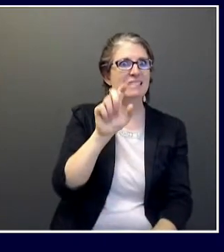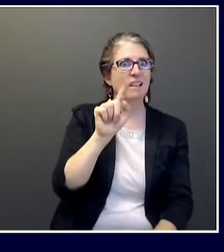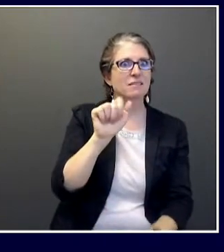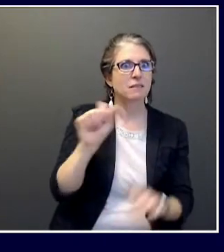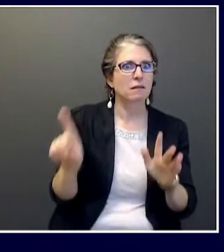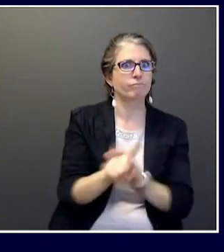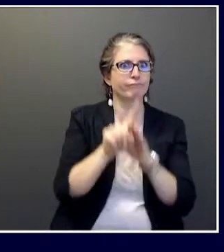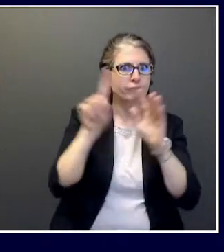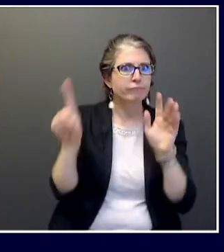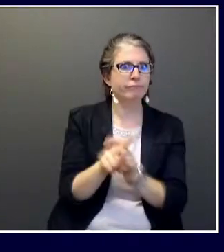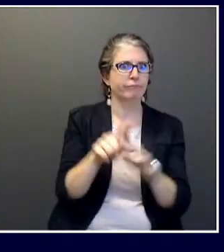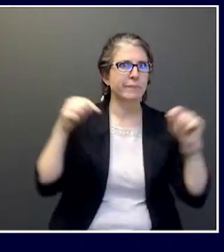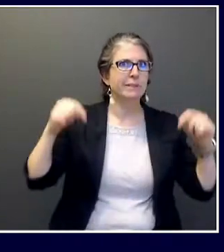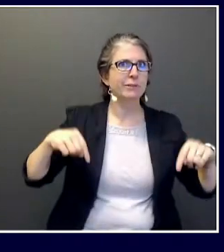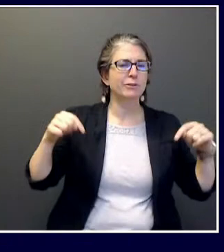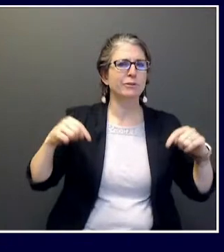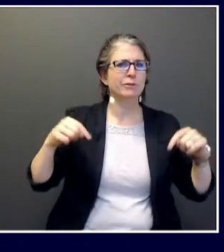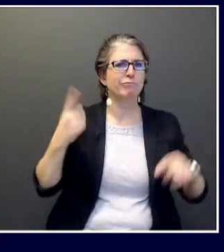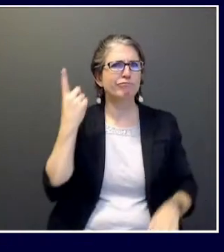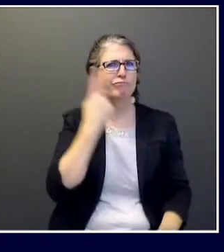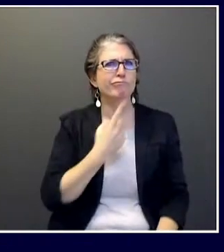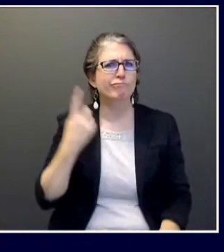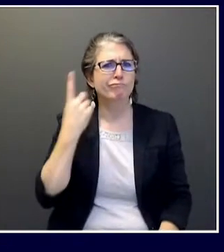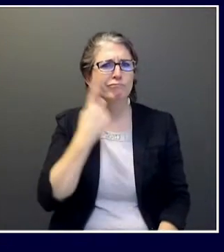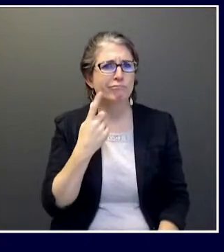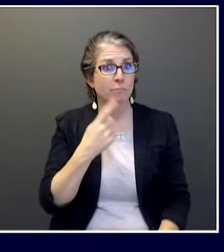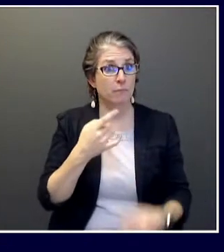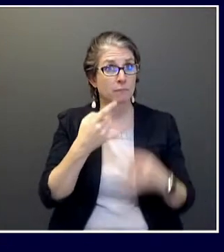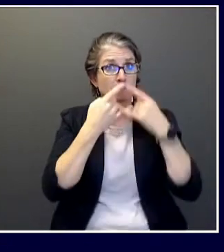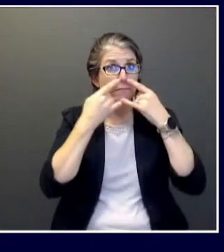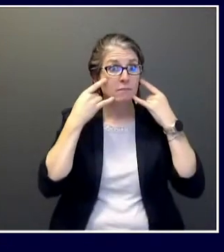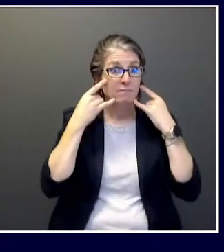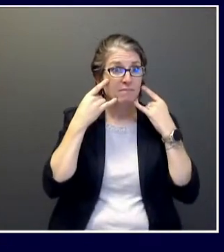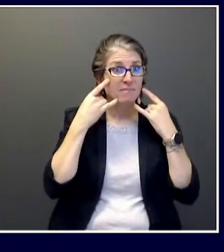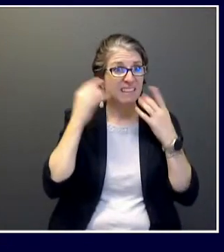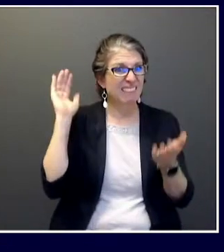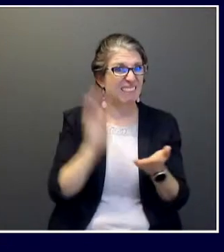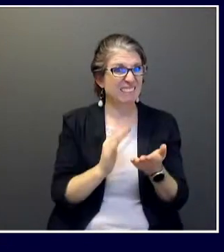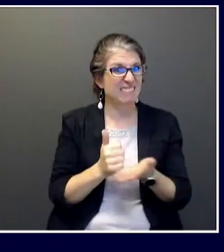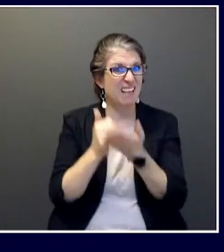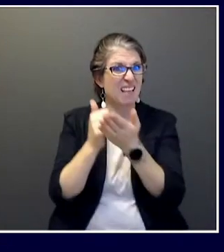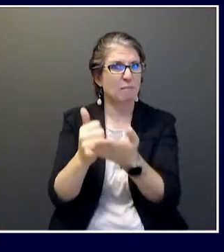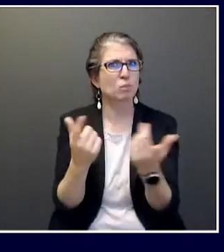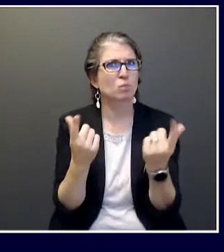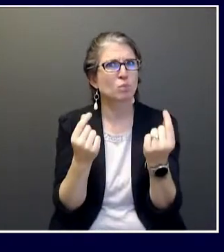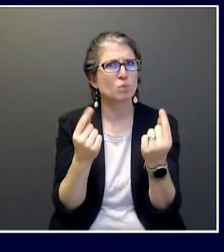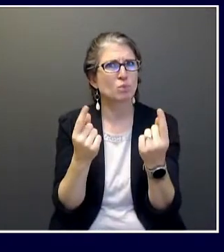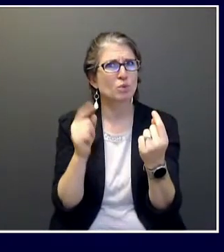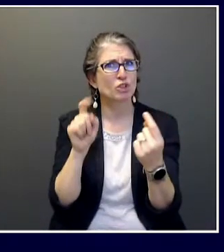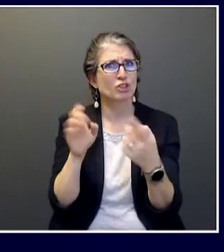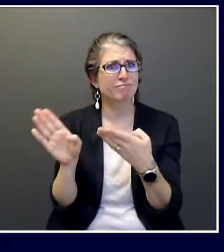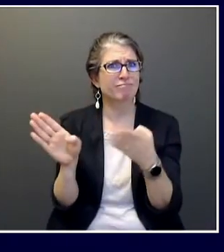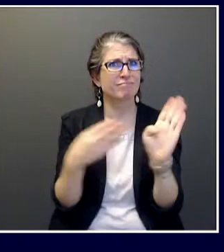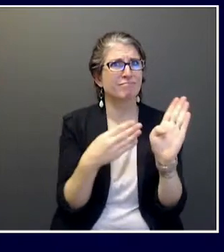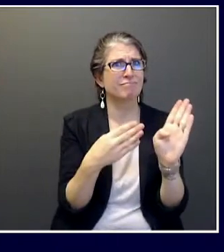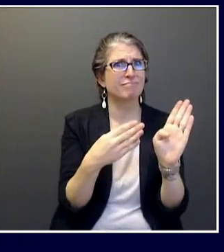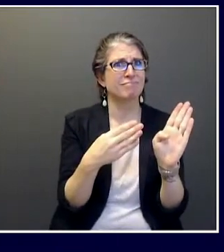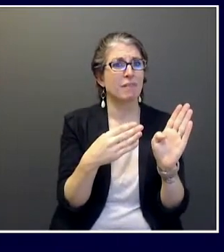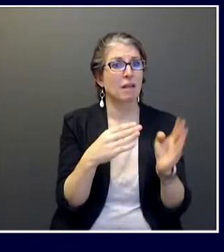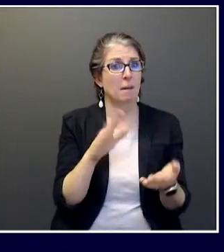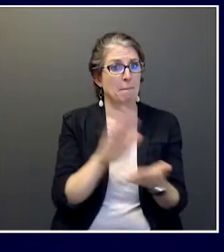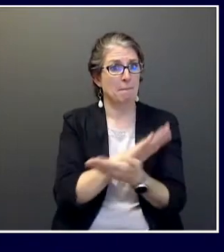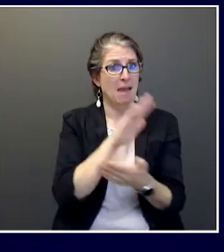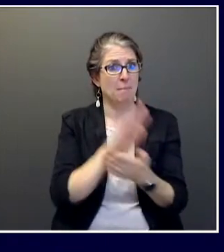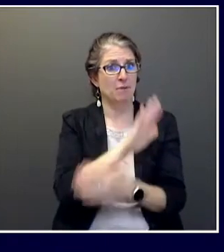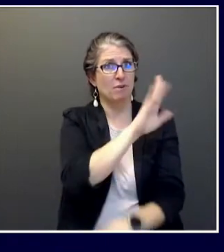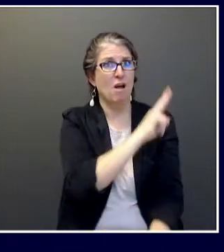and K95s, or what do you think about that? Yeah, that's a good question, Amy. I'm going to just summarize where we are. I don't want to suggest that